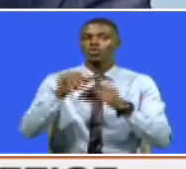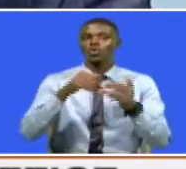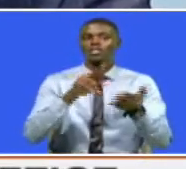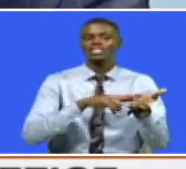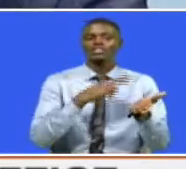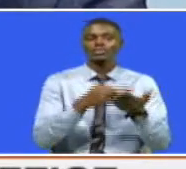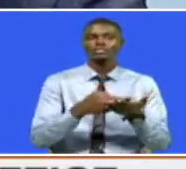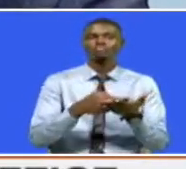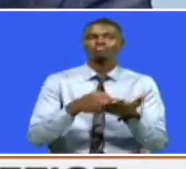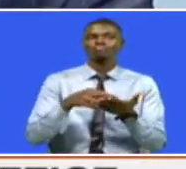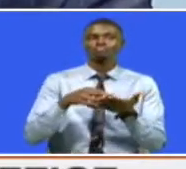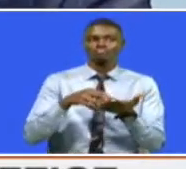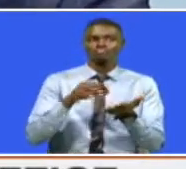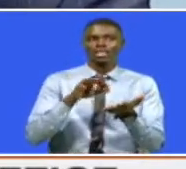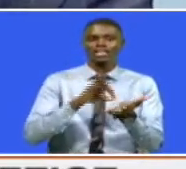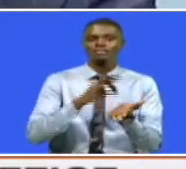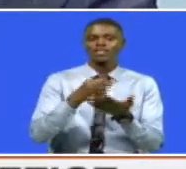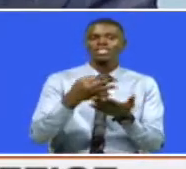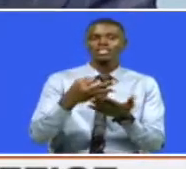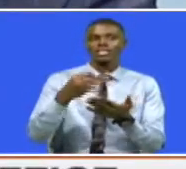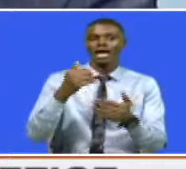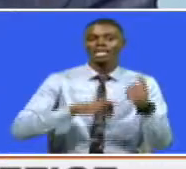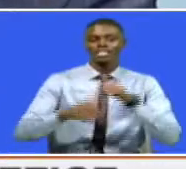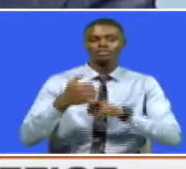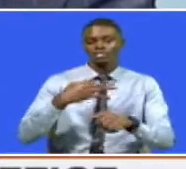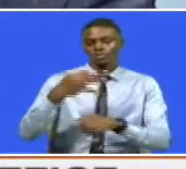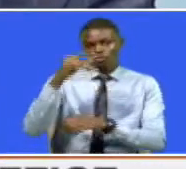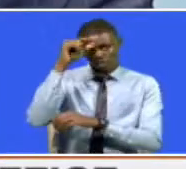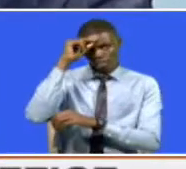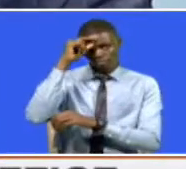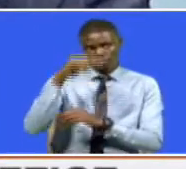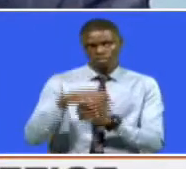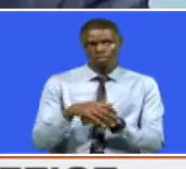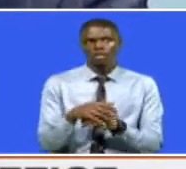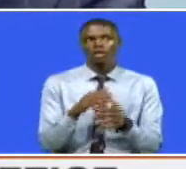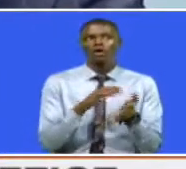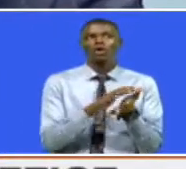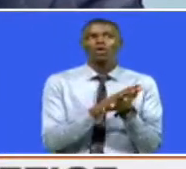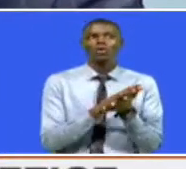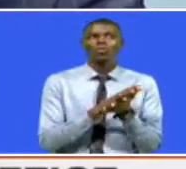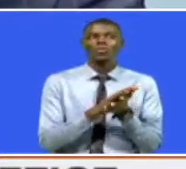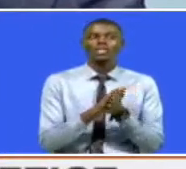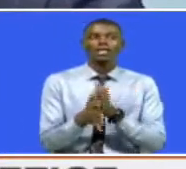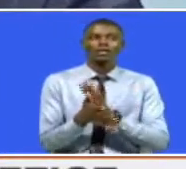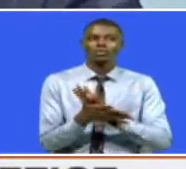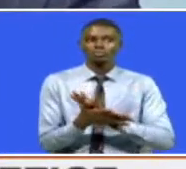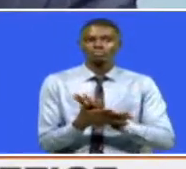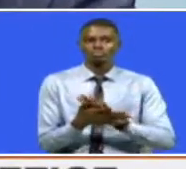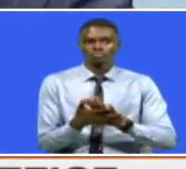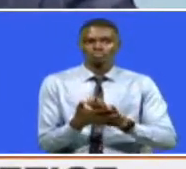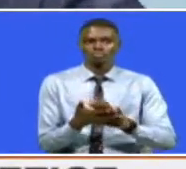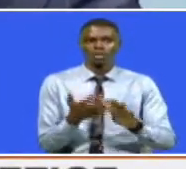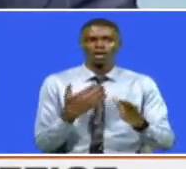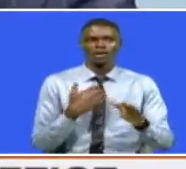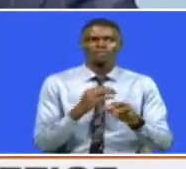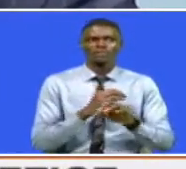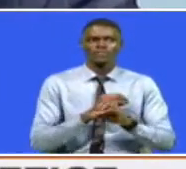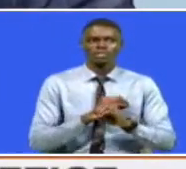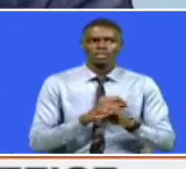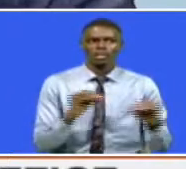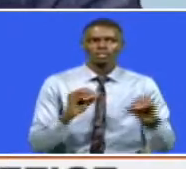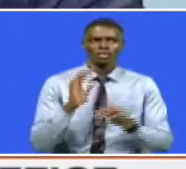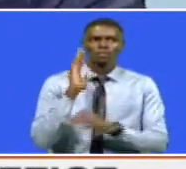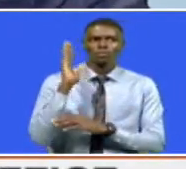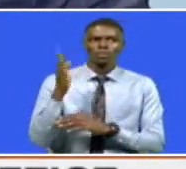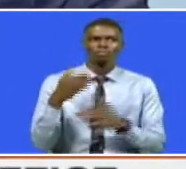funding activities of the government. Now, without a board in place, there is nothing that is going